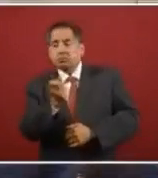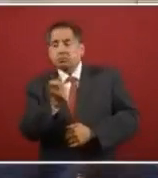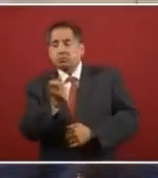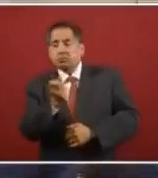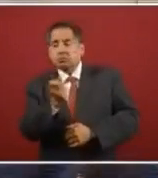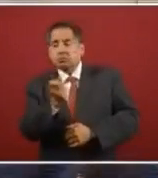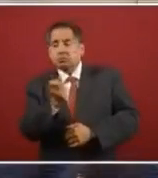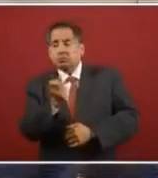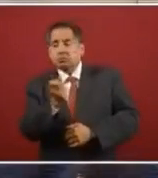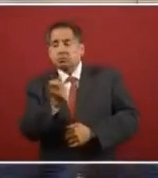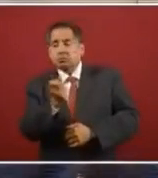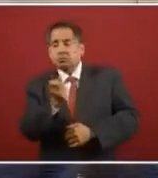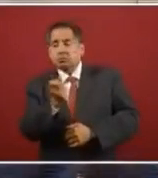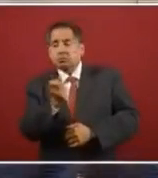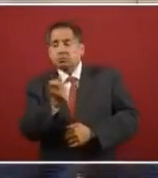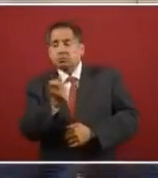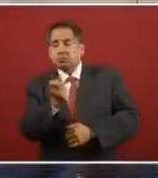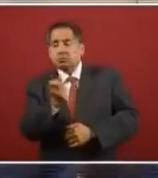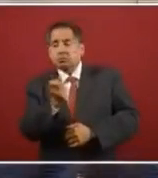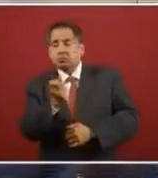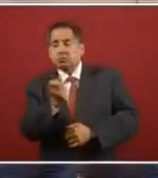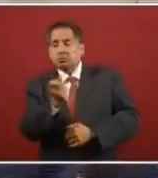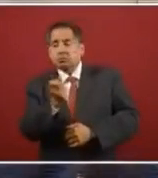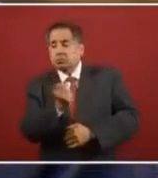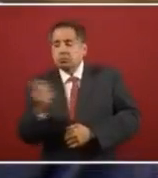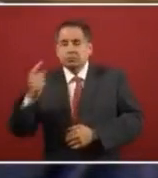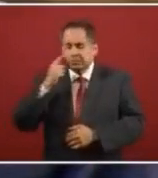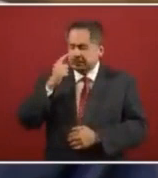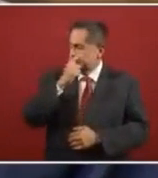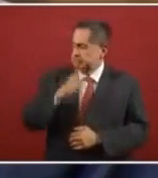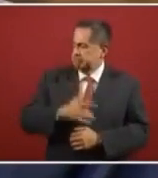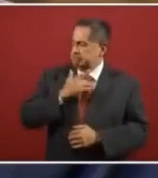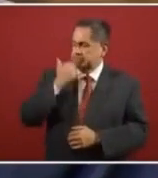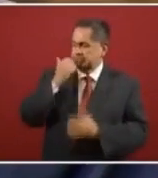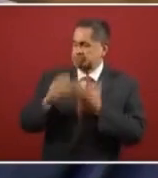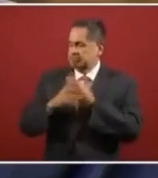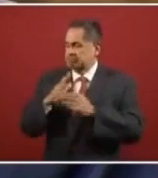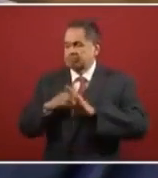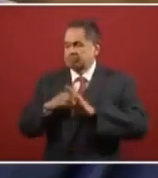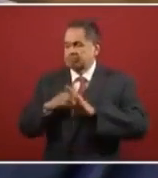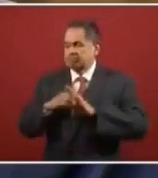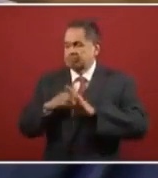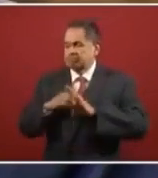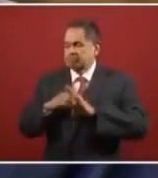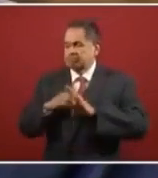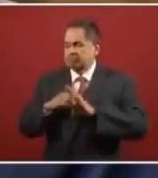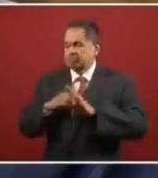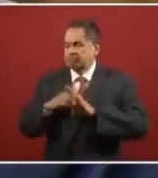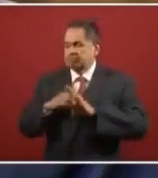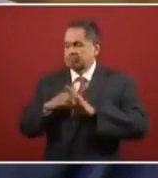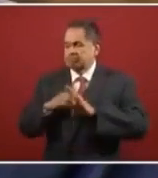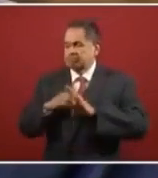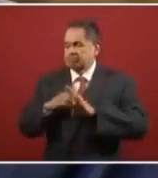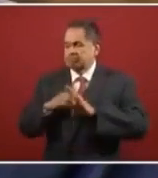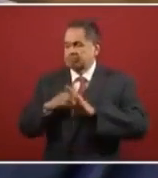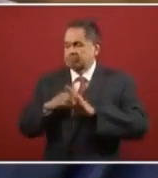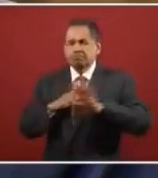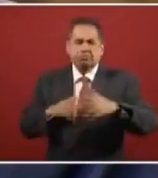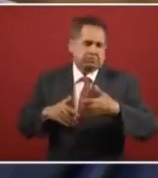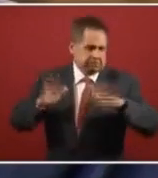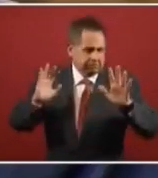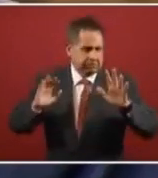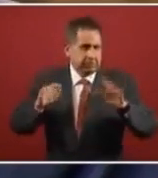those that wish to do it voluntarily and not due to necessity